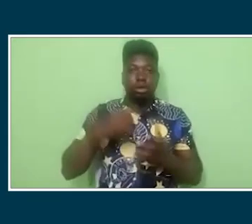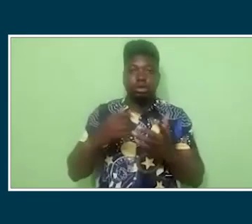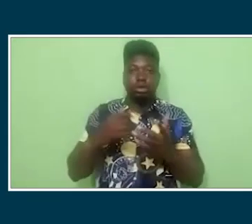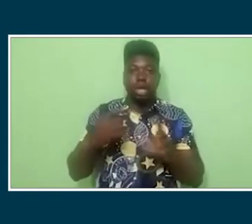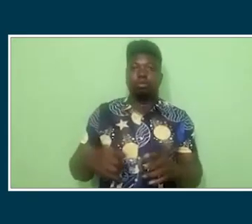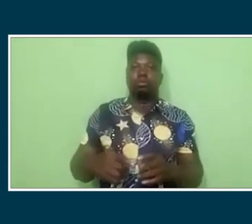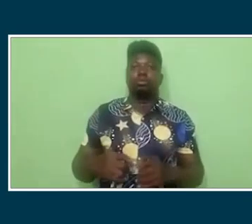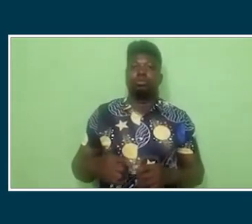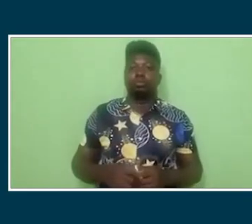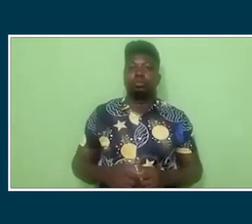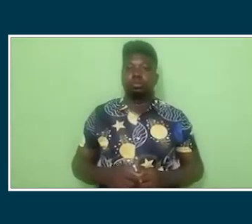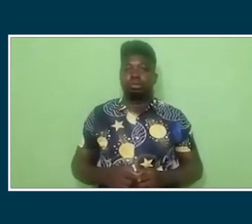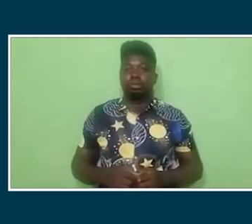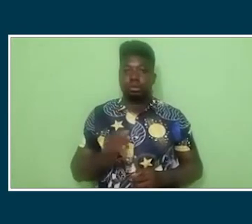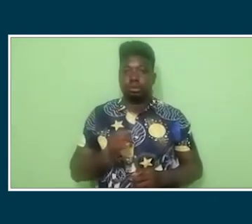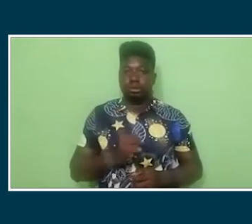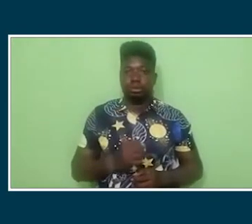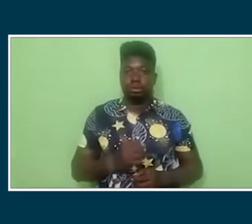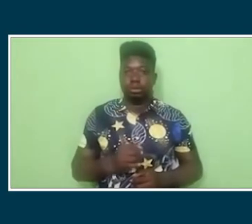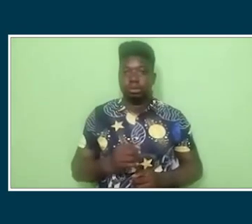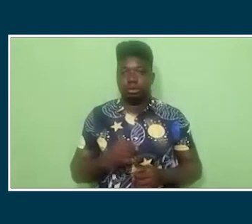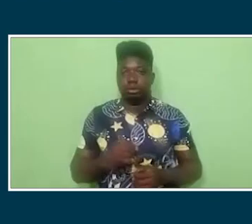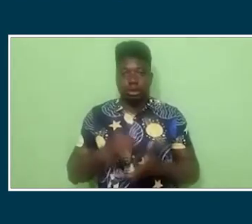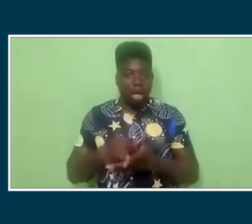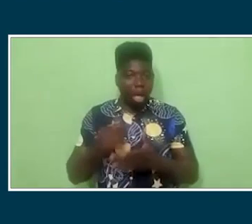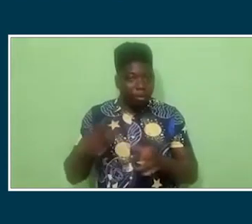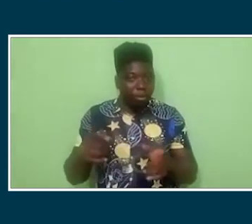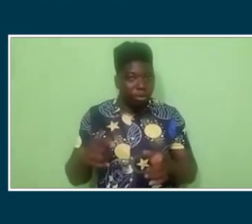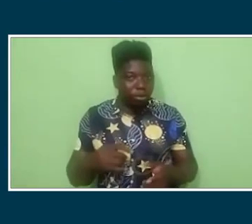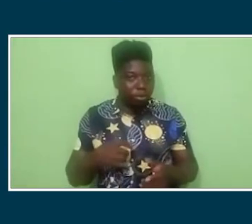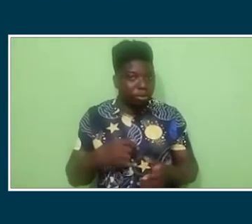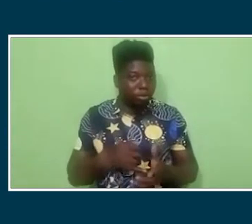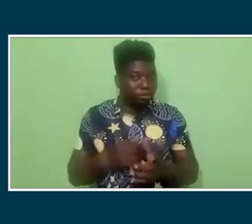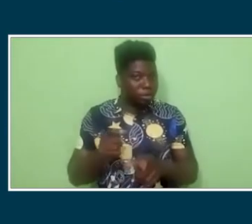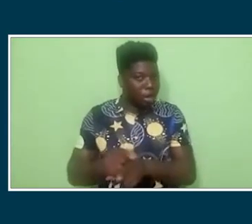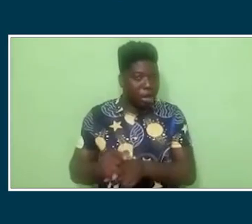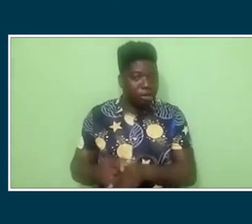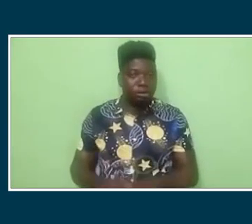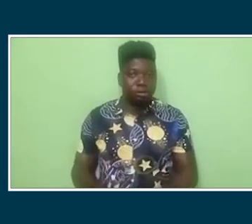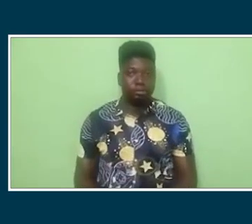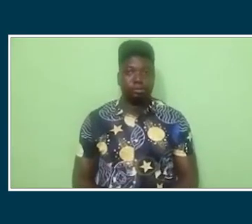before that happens, after that happens, it's like,